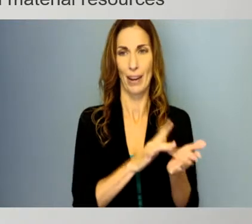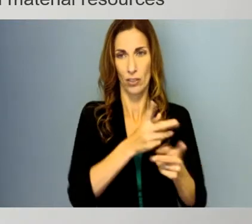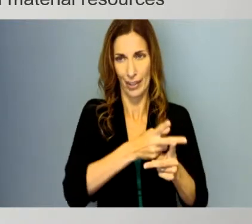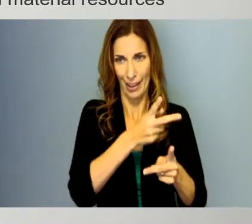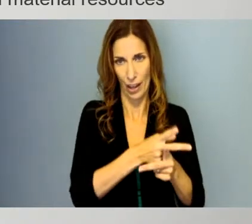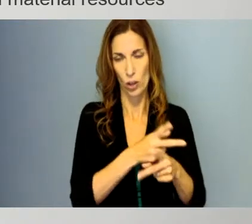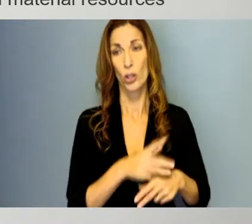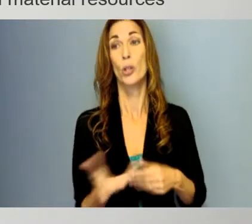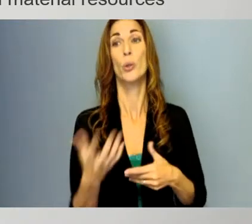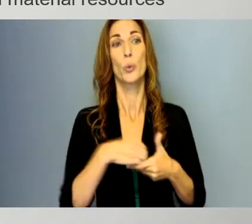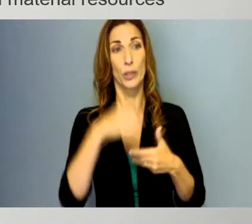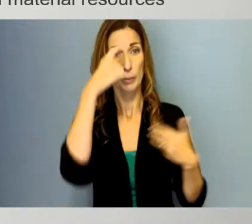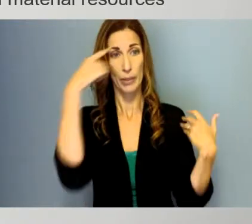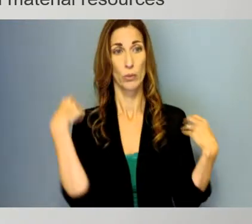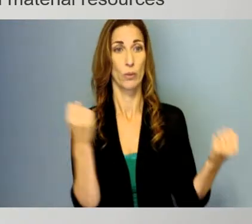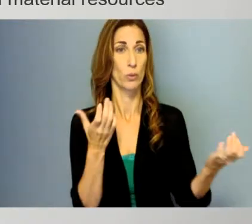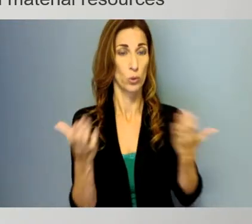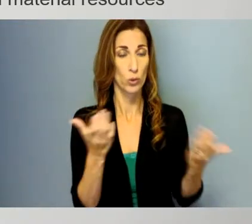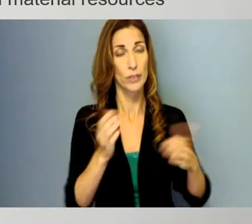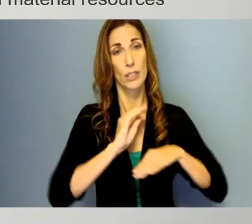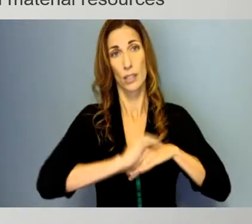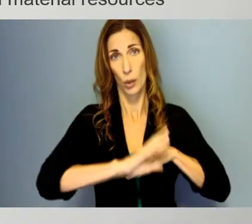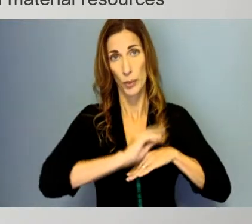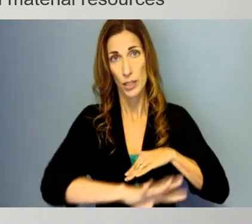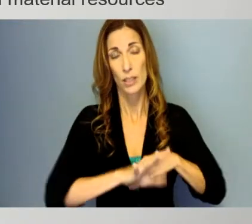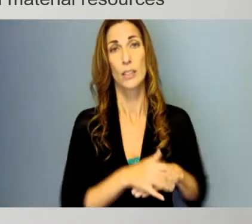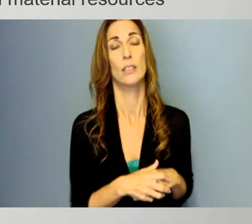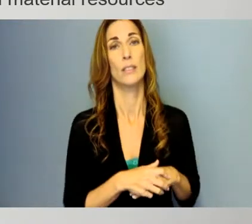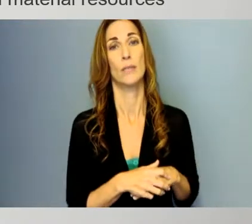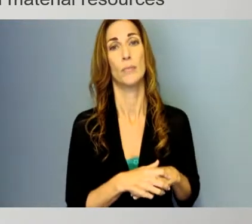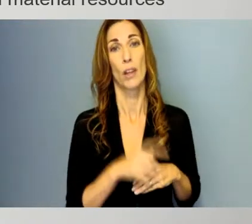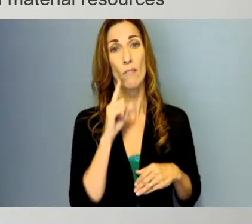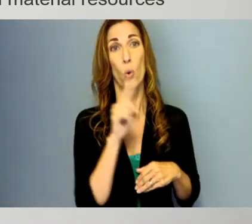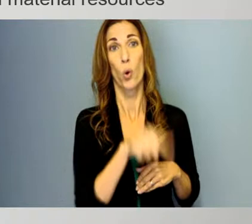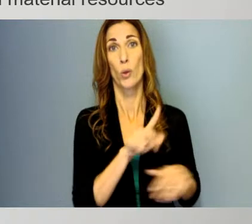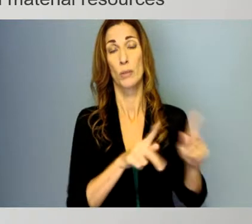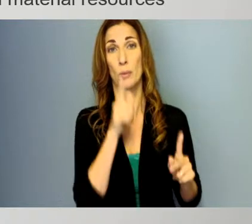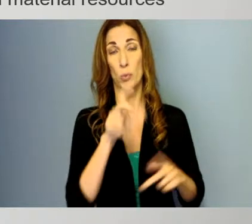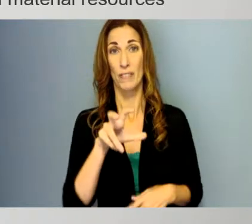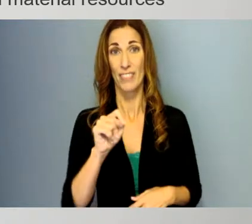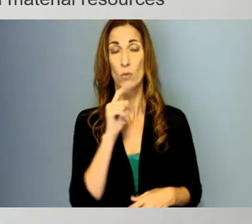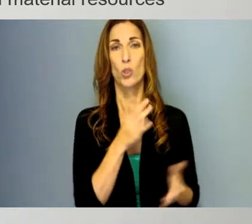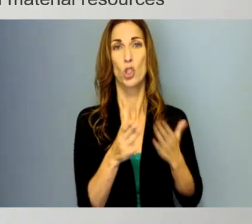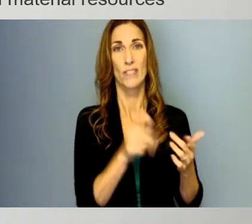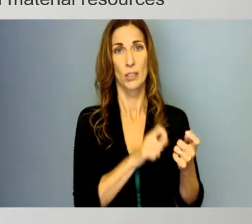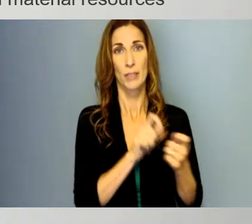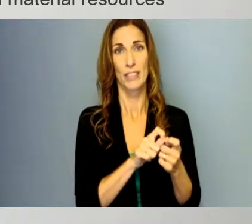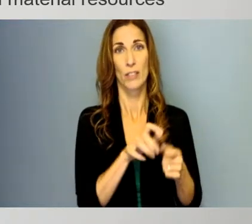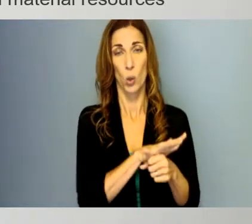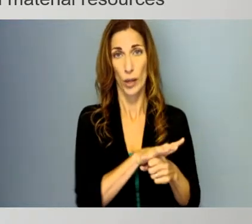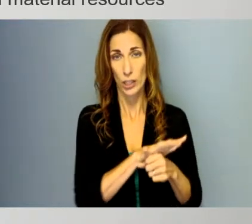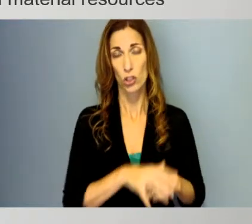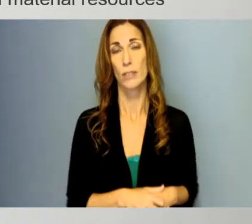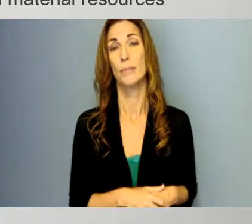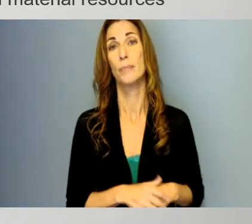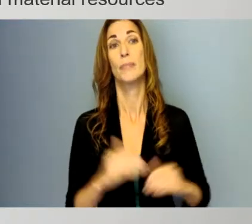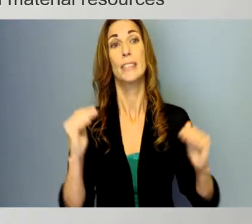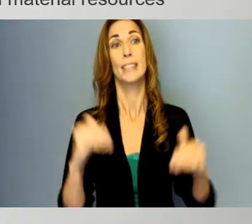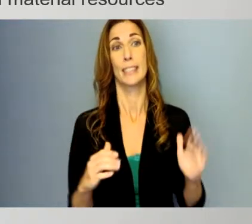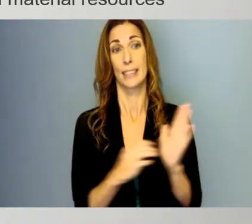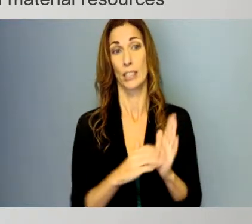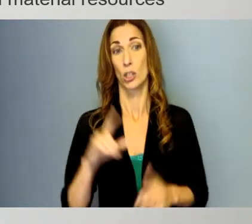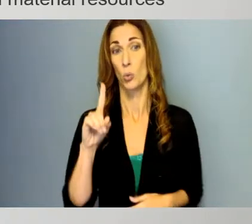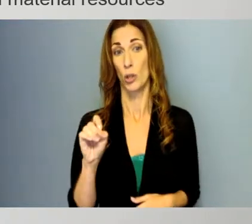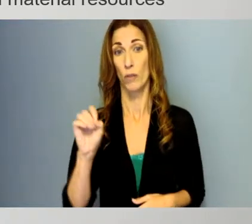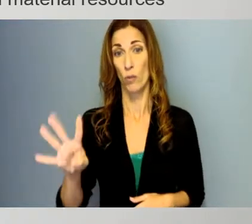care, including mental health services, counseling, to veterans who served in specific locations. Section